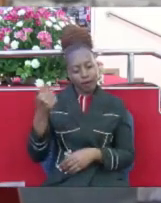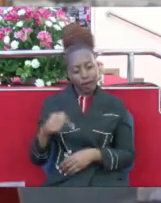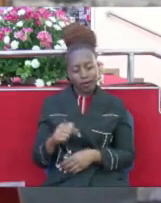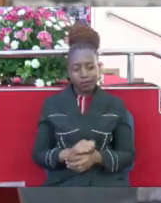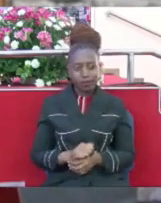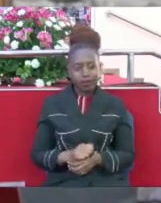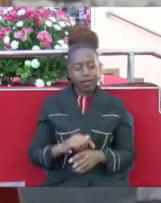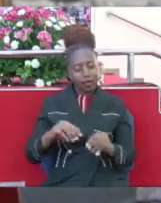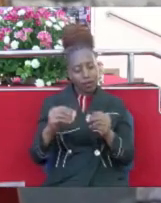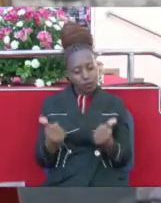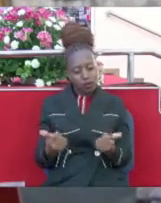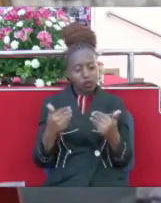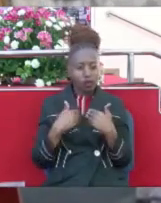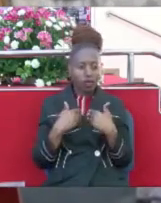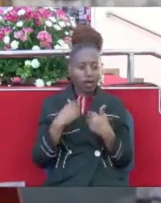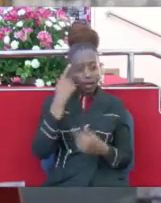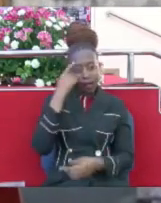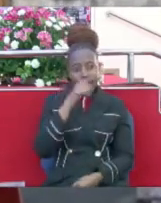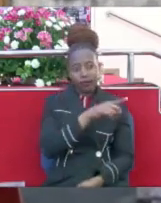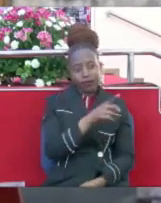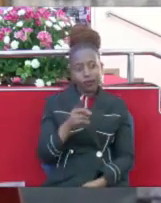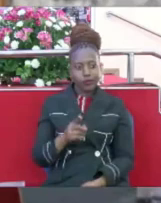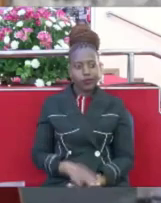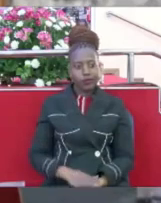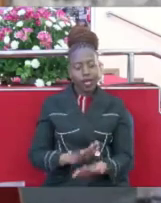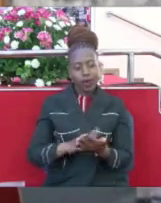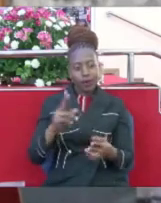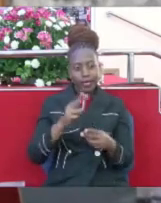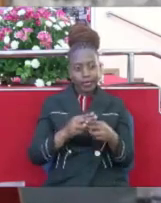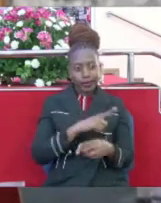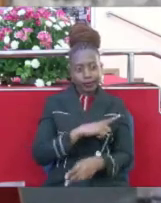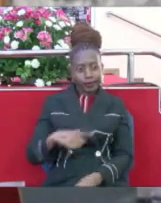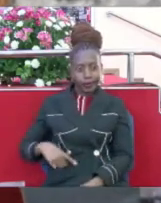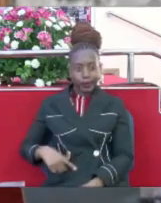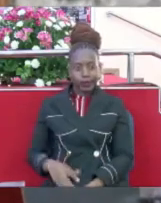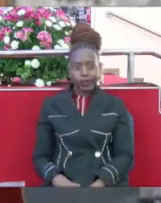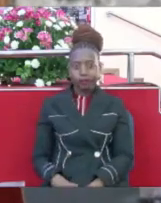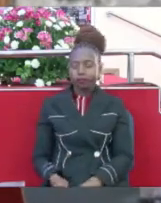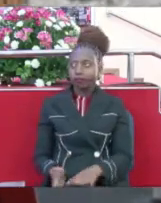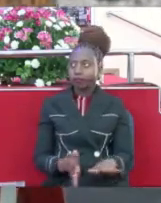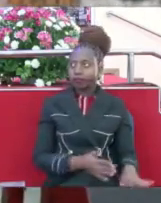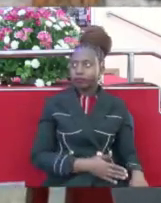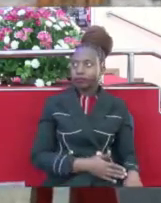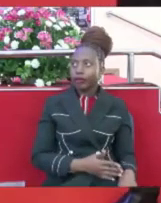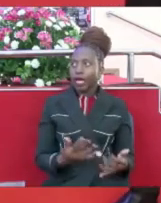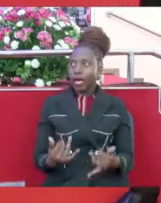have a solution for you. Praise the name of the Lord. And then the third place that they went